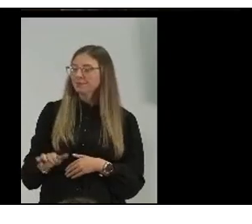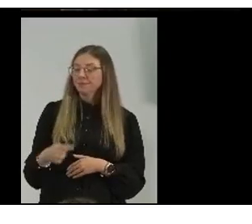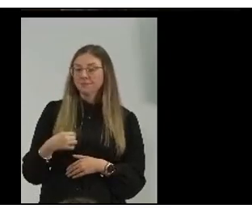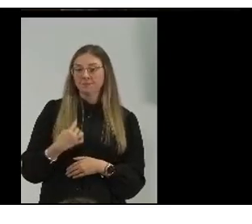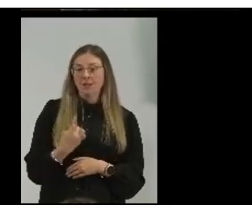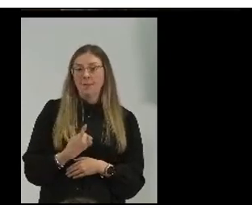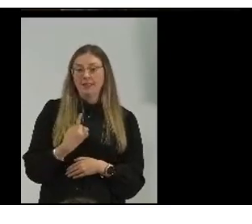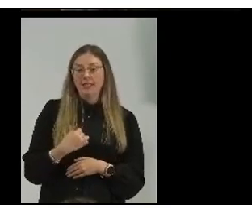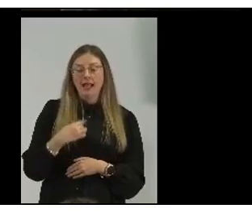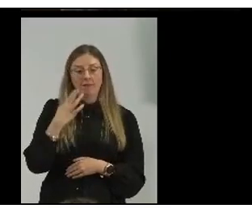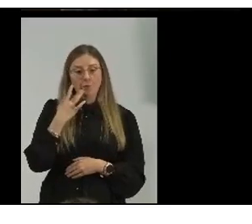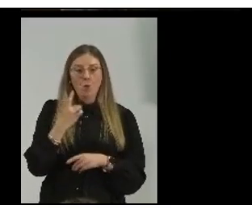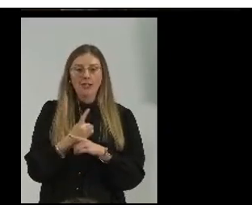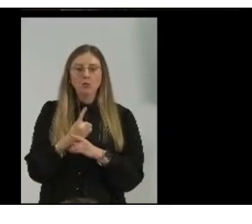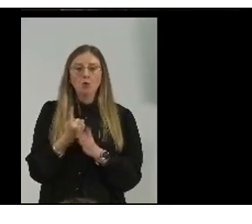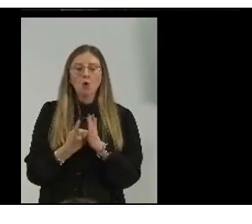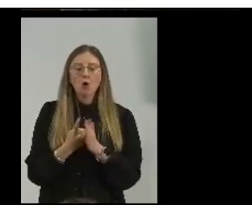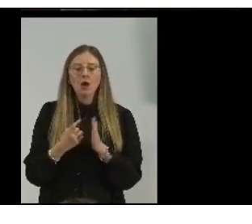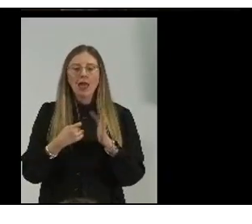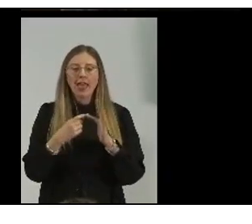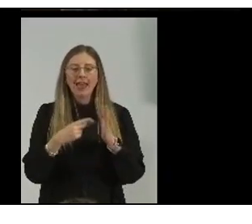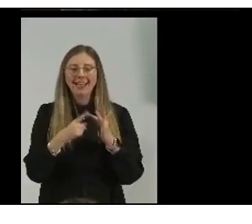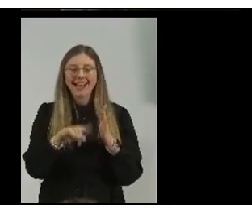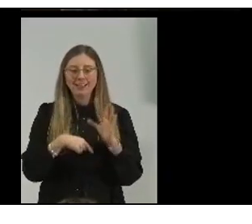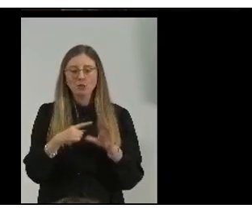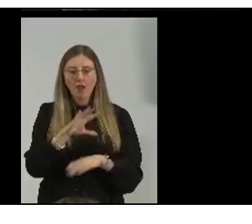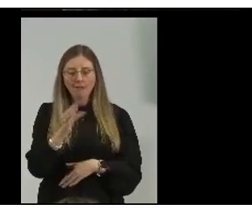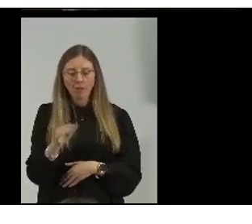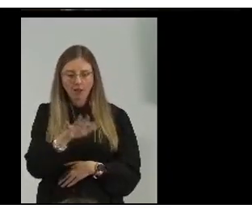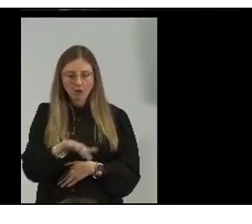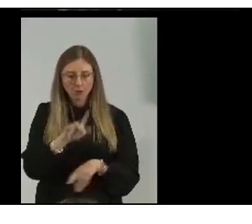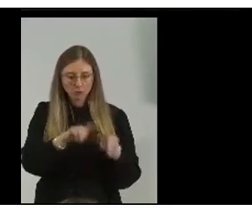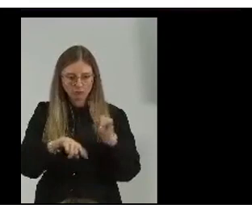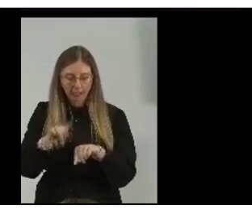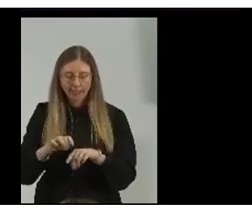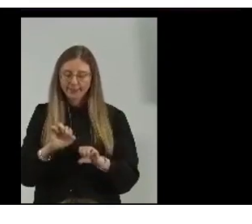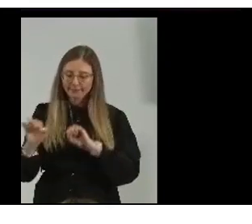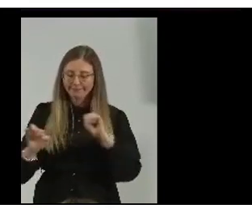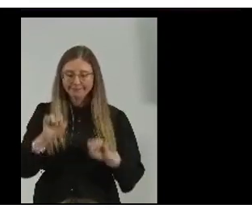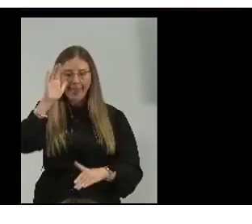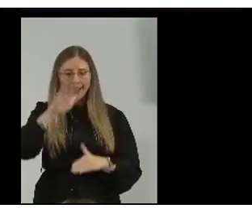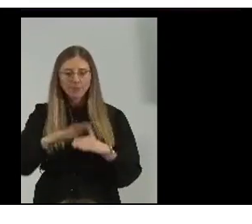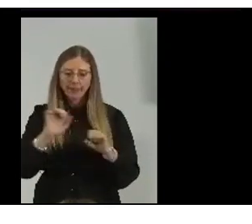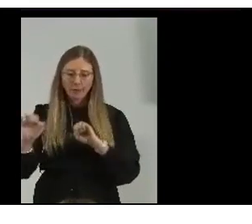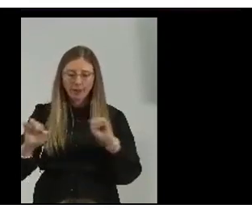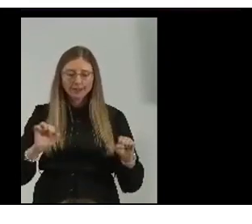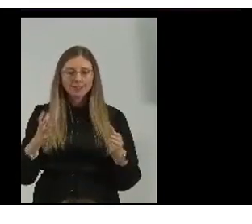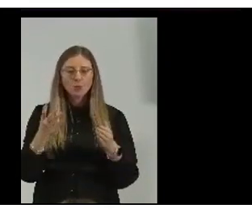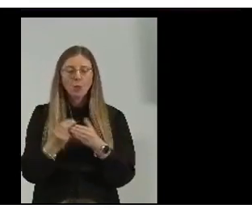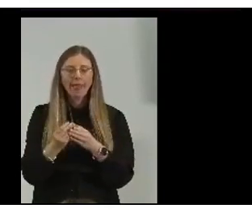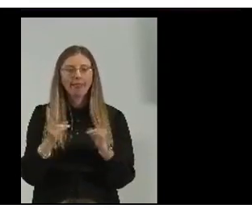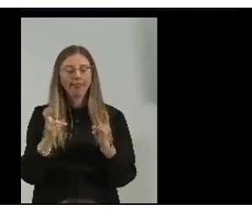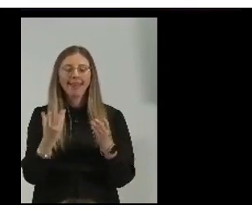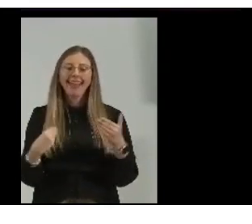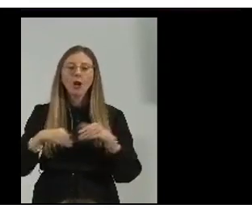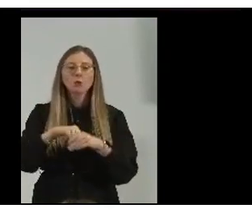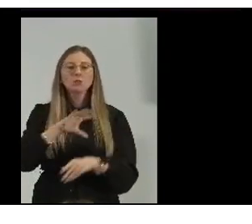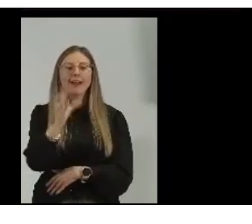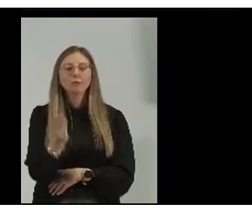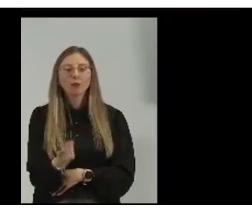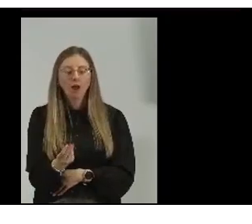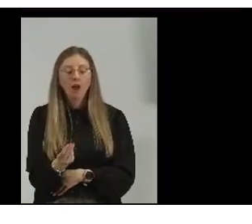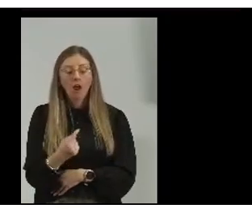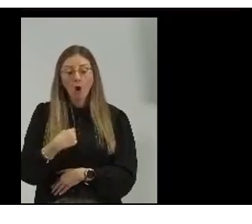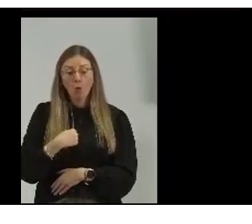for me, when I speak about Kenya and other African countries and the experience we are having with Inclusive Africa, actually we